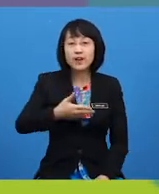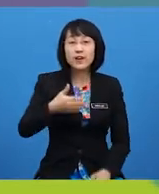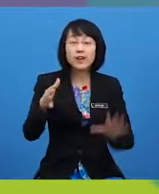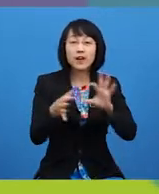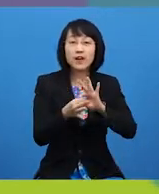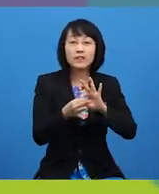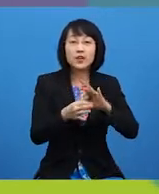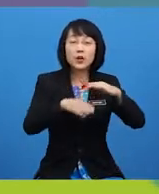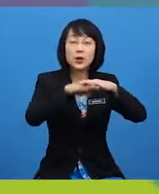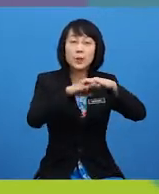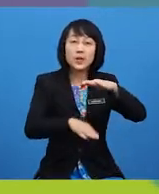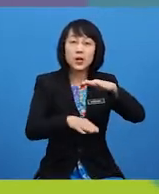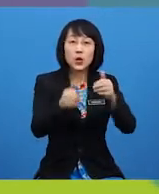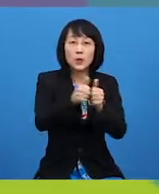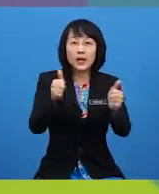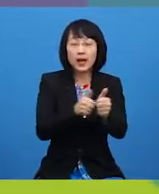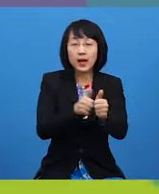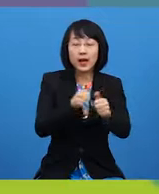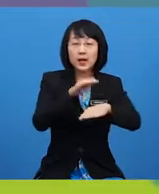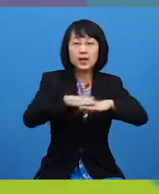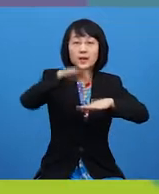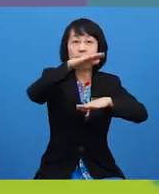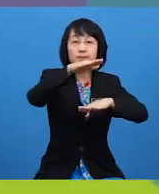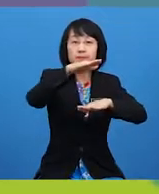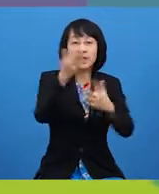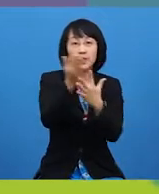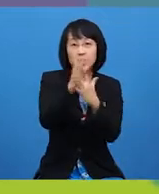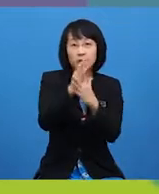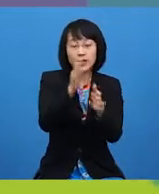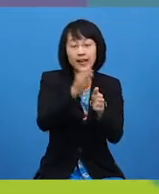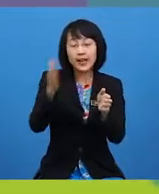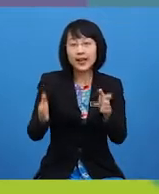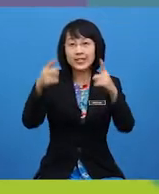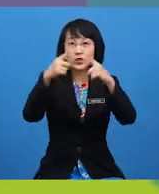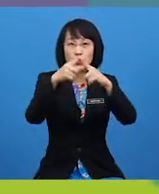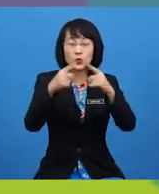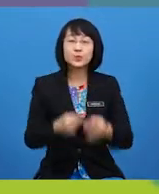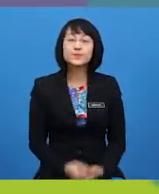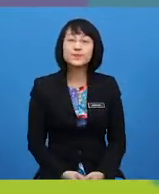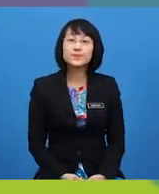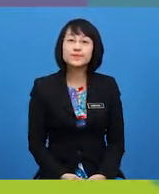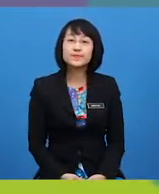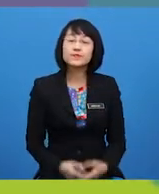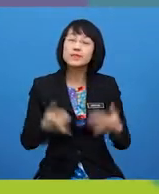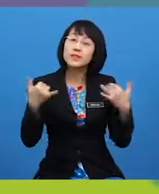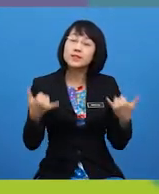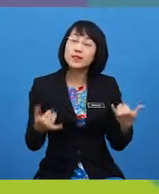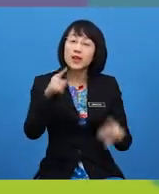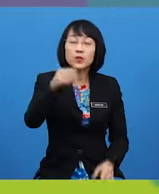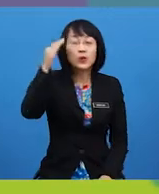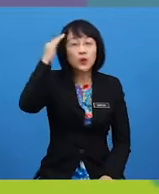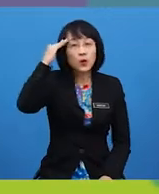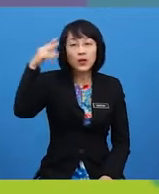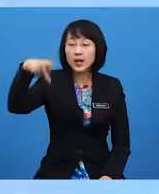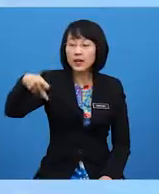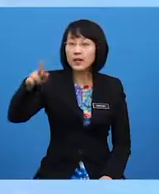we are going to challenge and see whether you could complete our challenge as fast as you